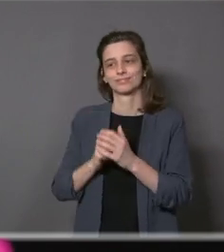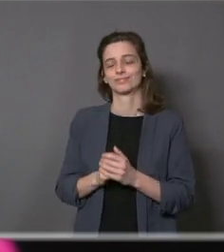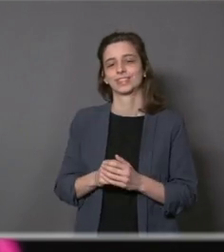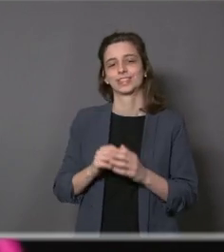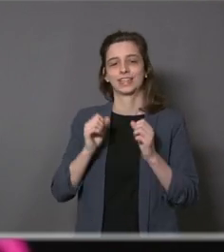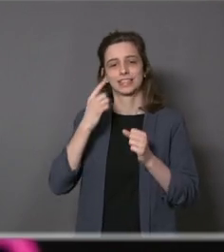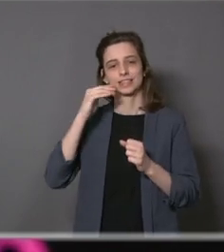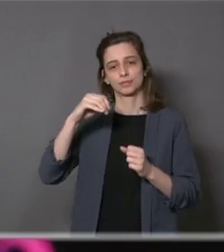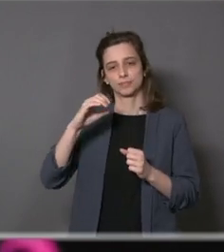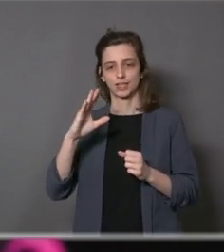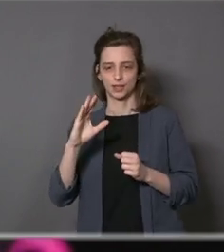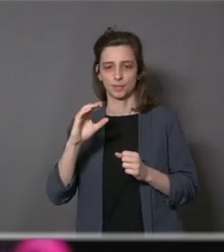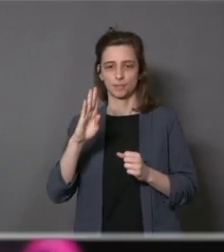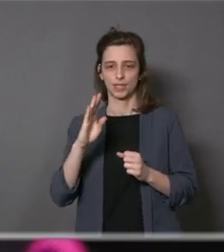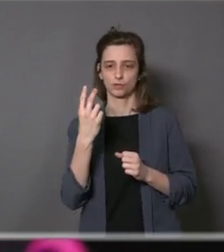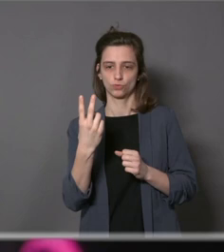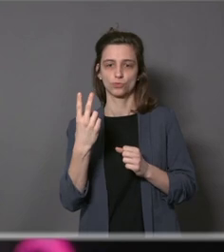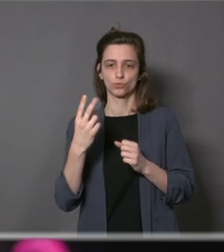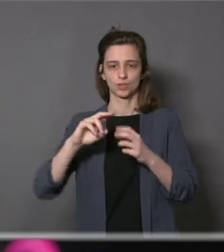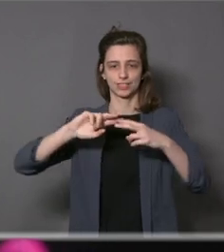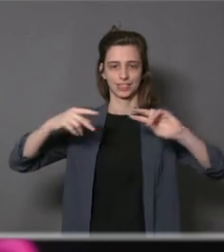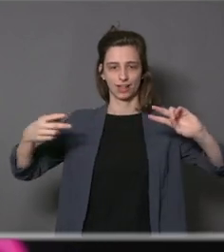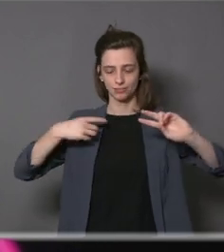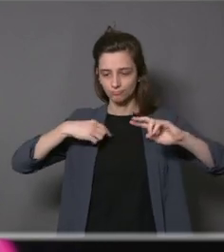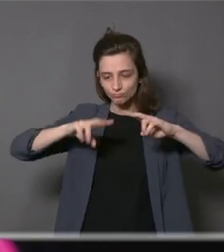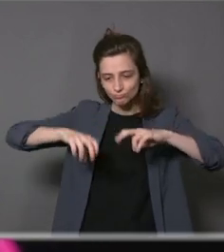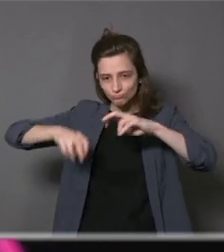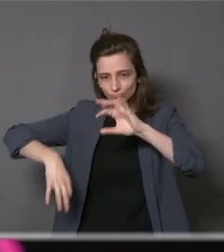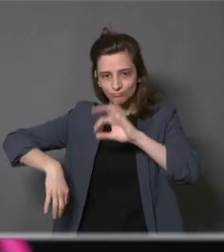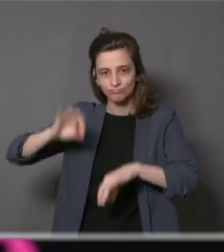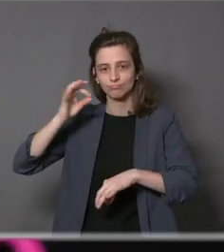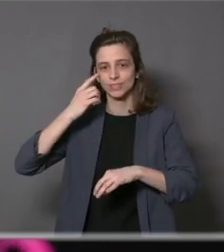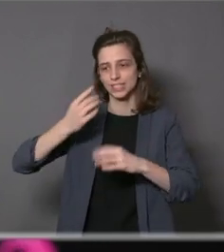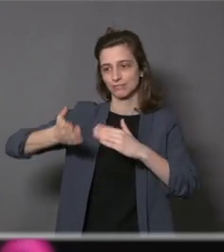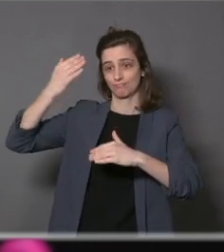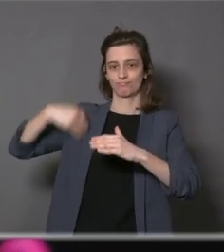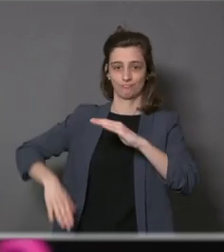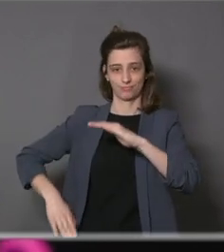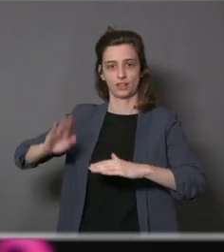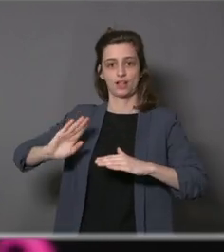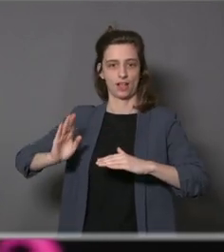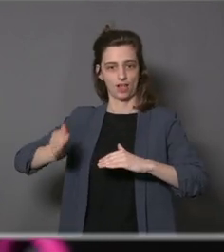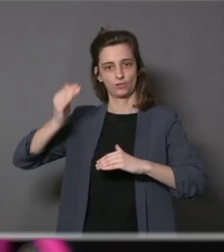gene cause a debilitating early onset neurodevelopmental